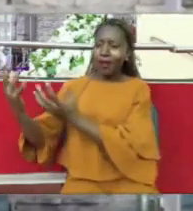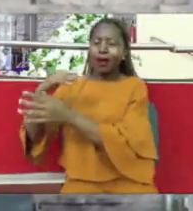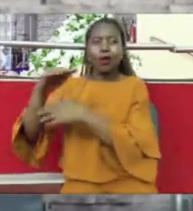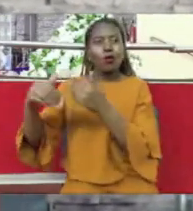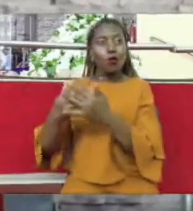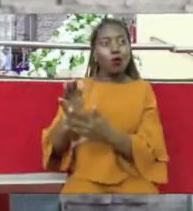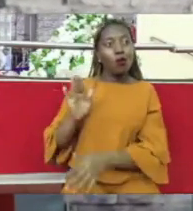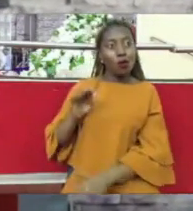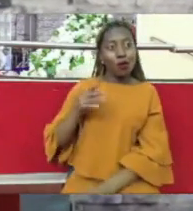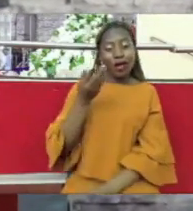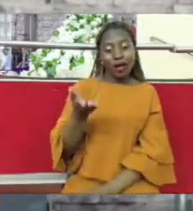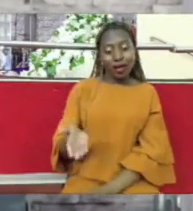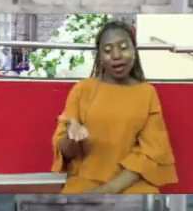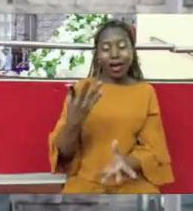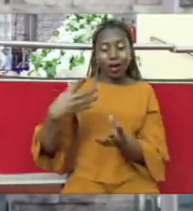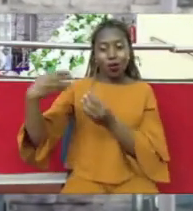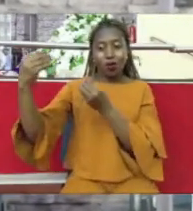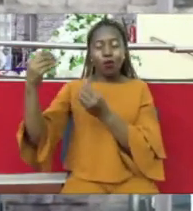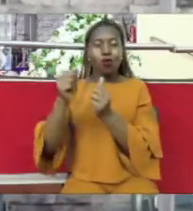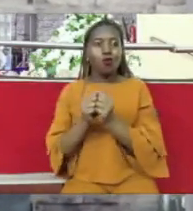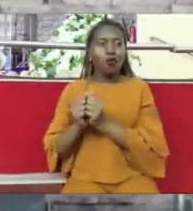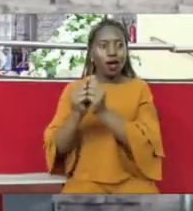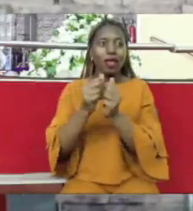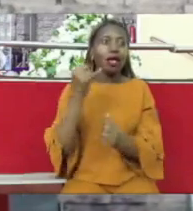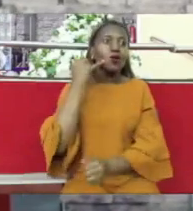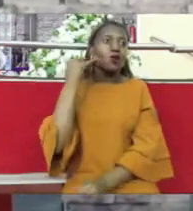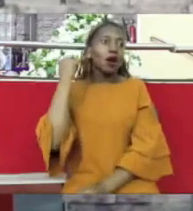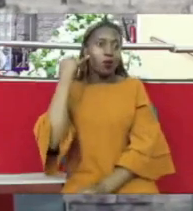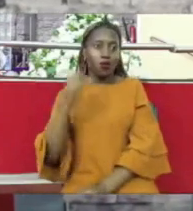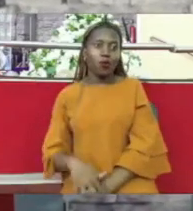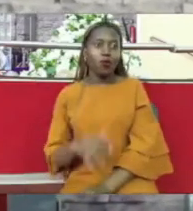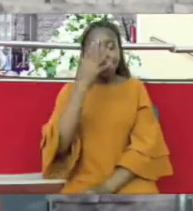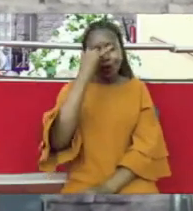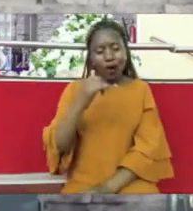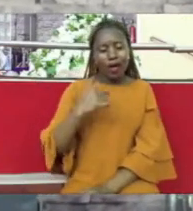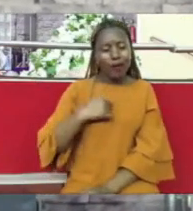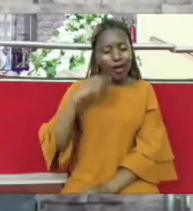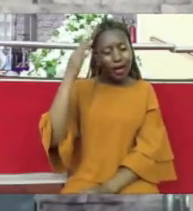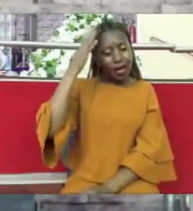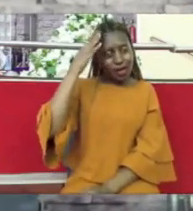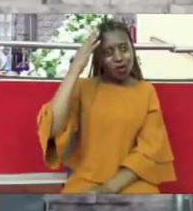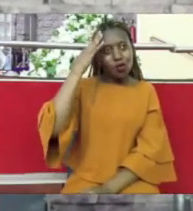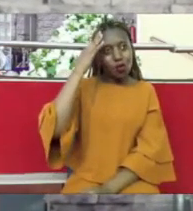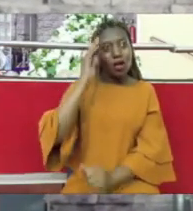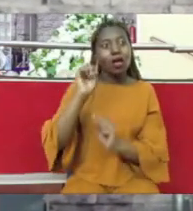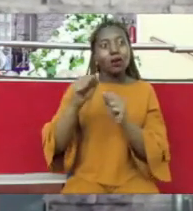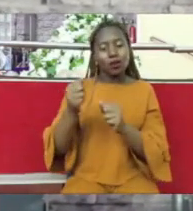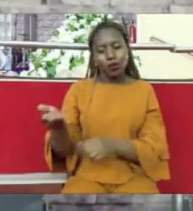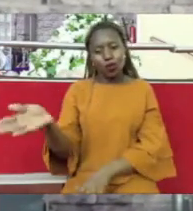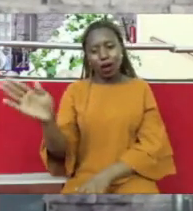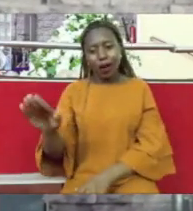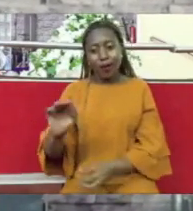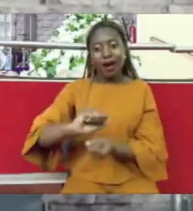pub. Kwa sababu nilihisi kama ningekuja hapa niwatoe kina dada wote waende Kabarak. Because I knew we would have come back as certain women. Kwa sababu nilijua